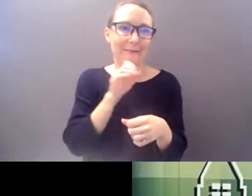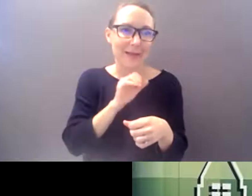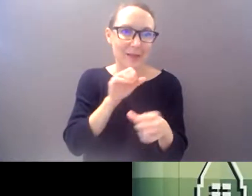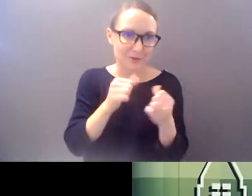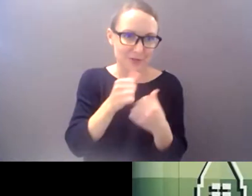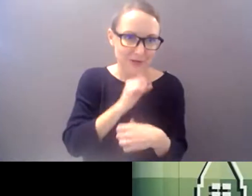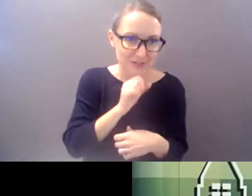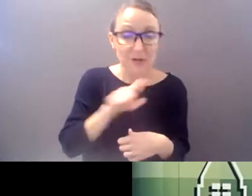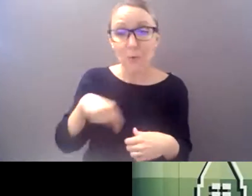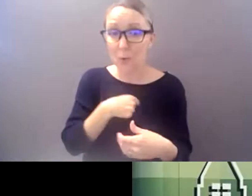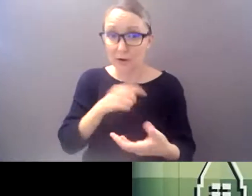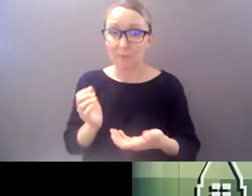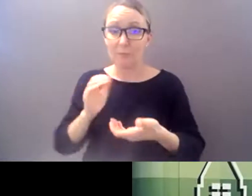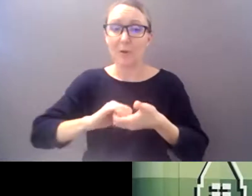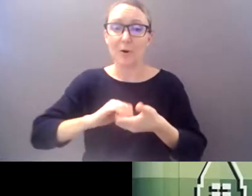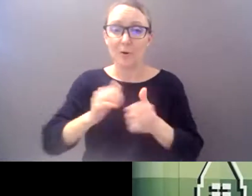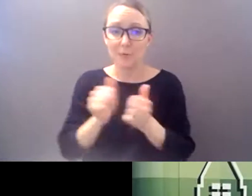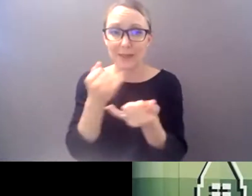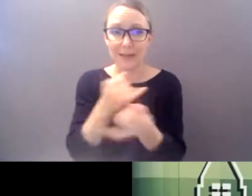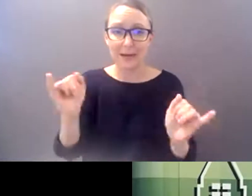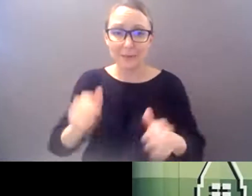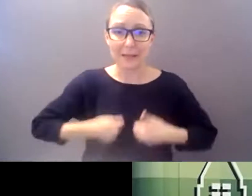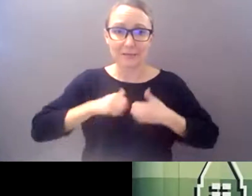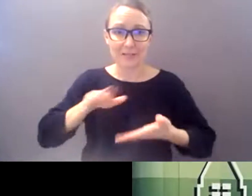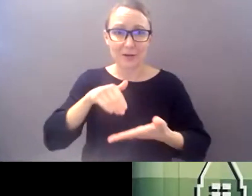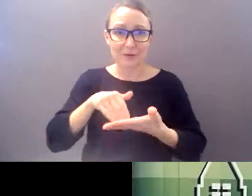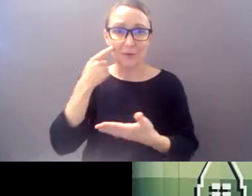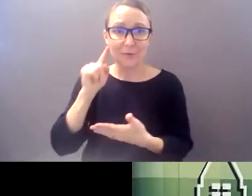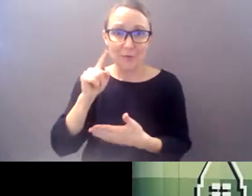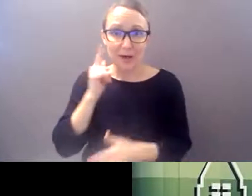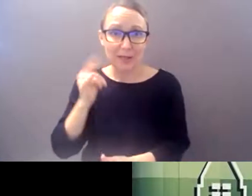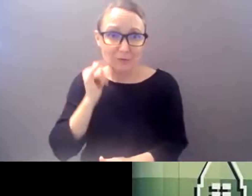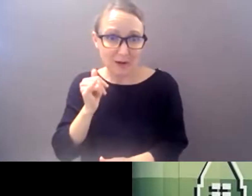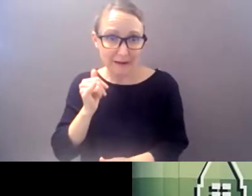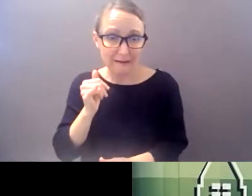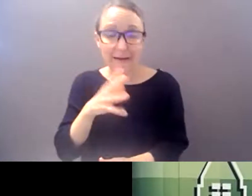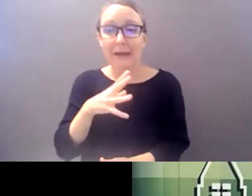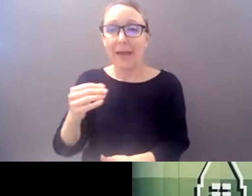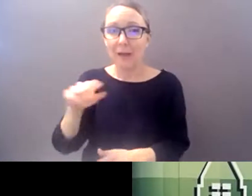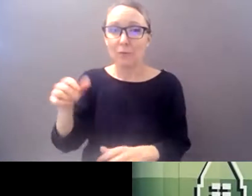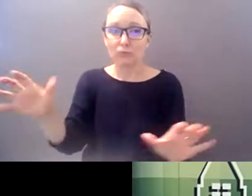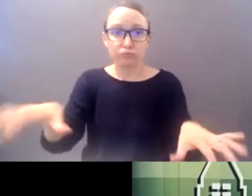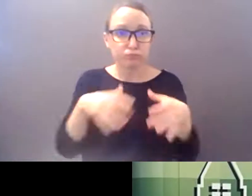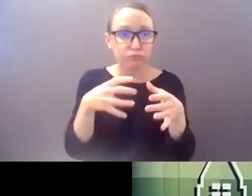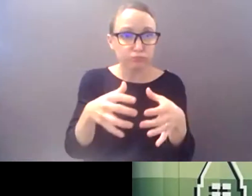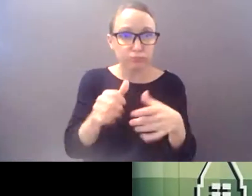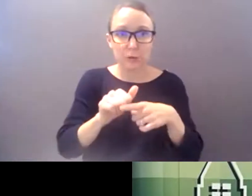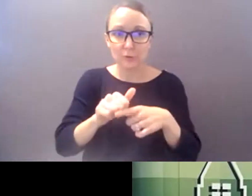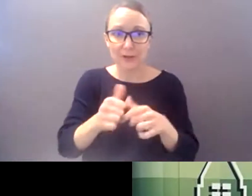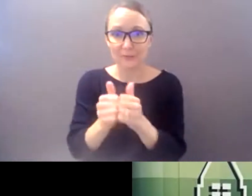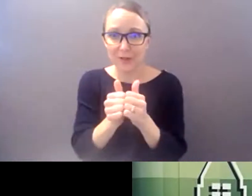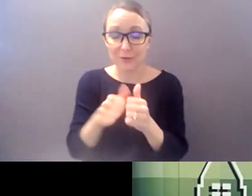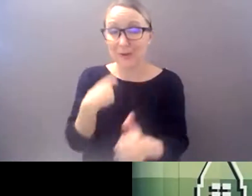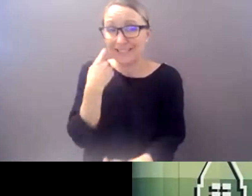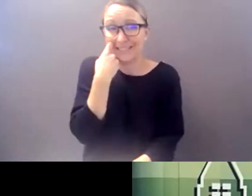partnering with the Independent Living Centers of California and offering and bringing us together to train together. We literally just had